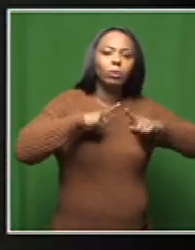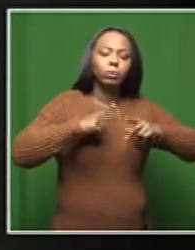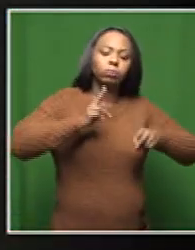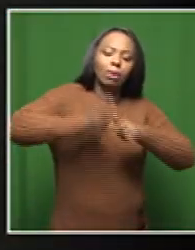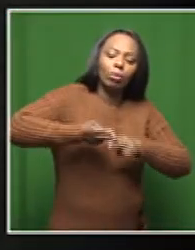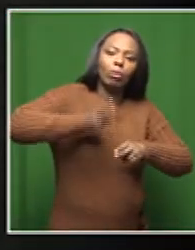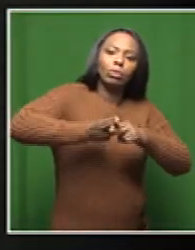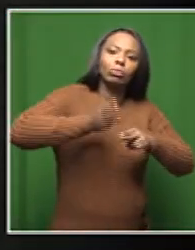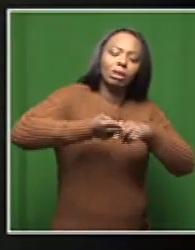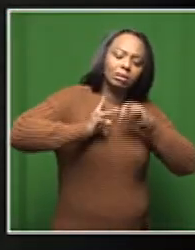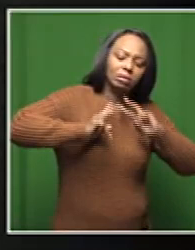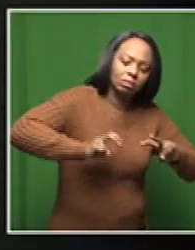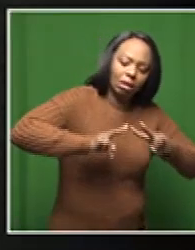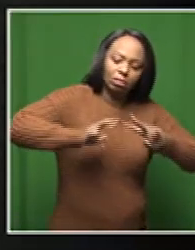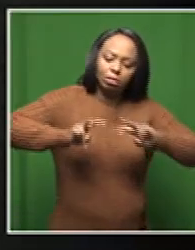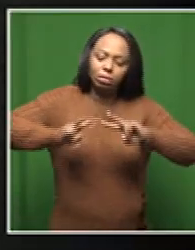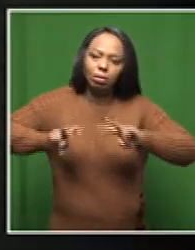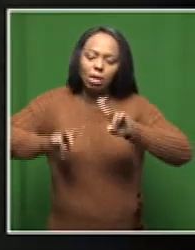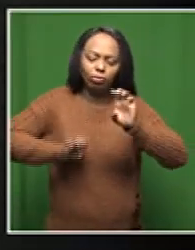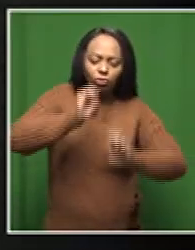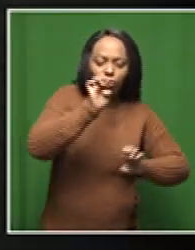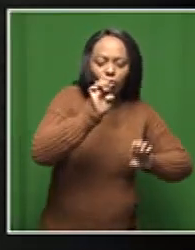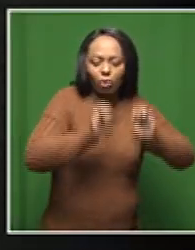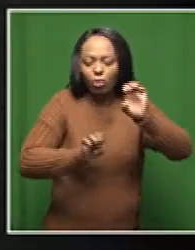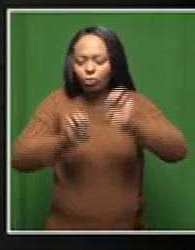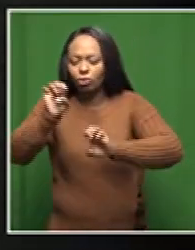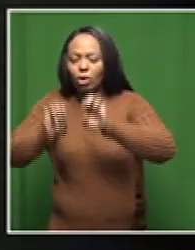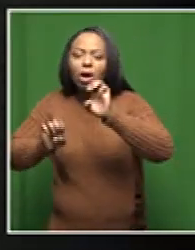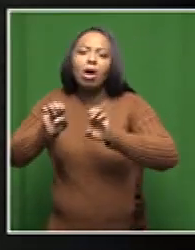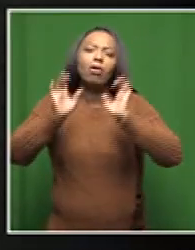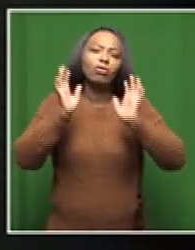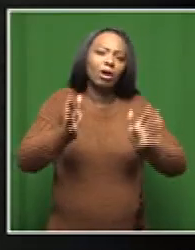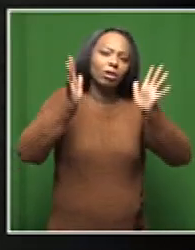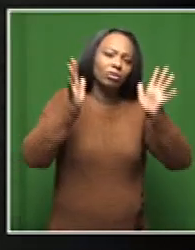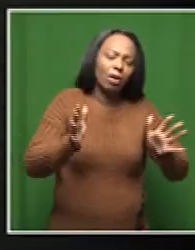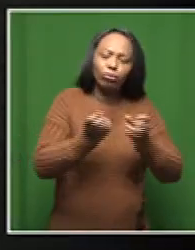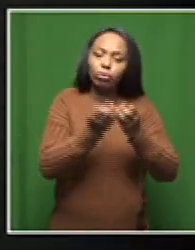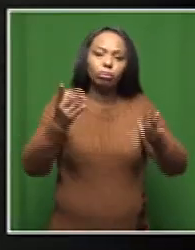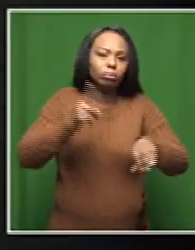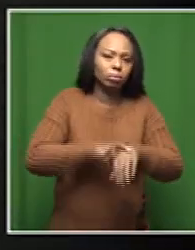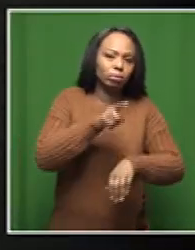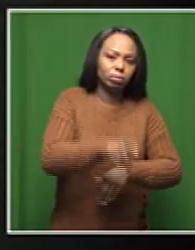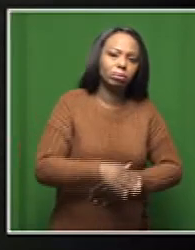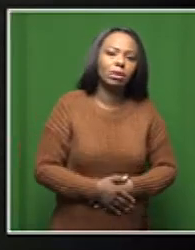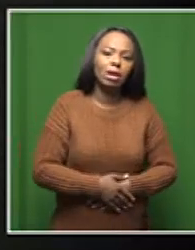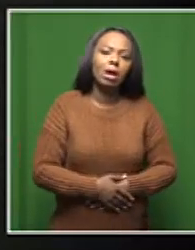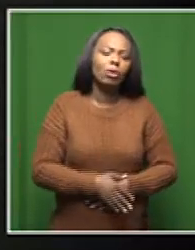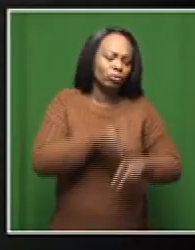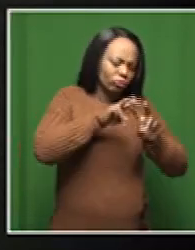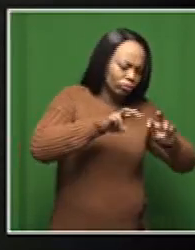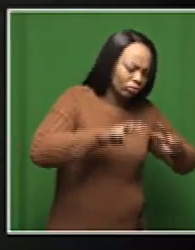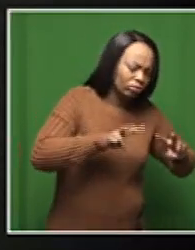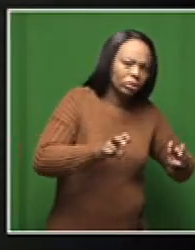examined at all stages. First of all, when they were in clinical trials, and now when they've been rolled